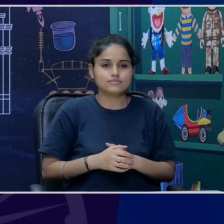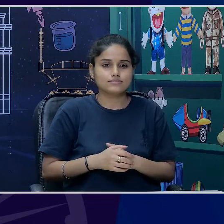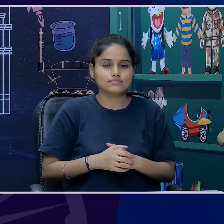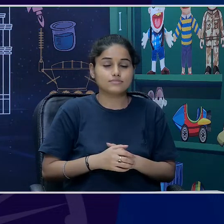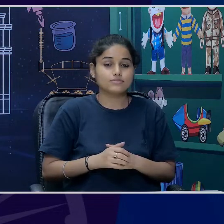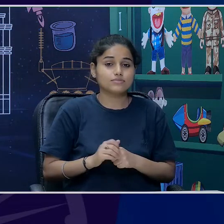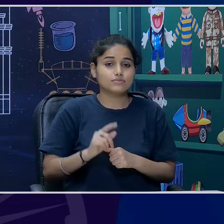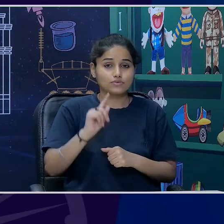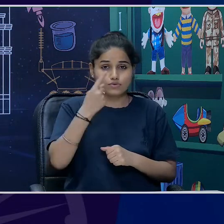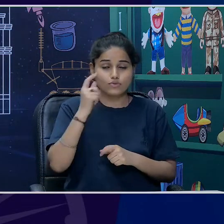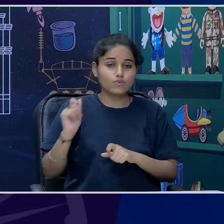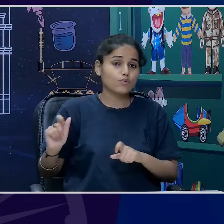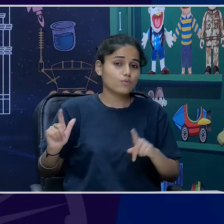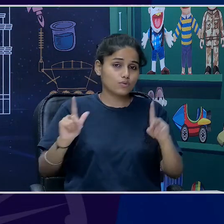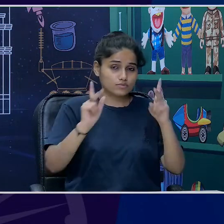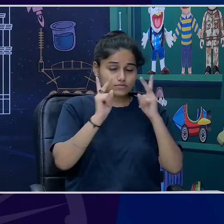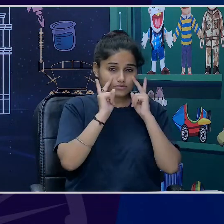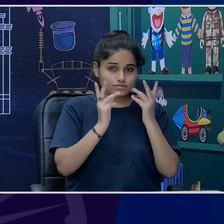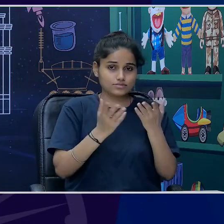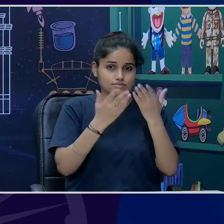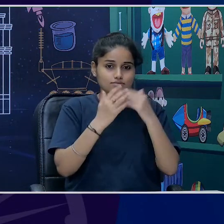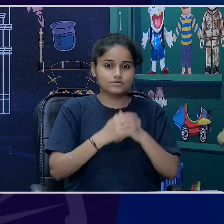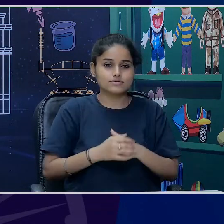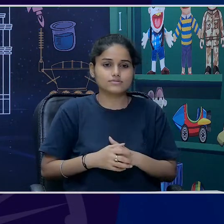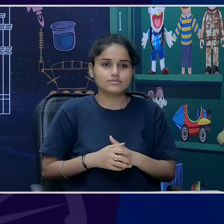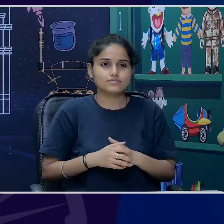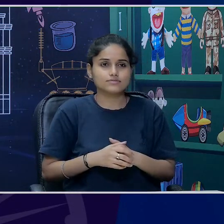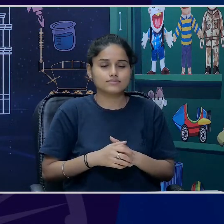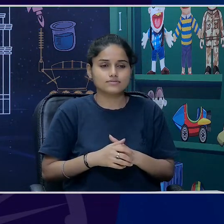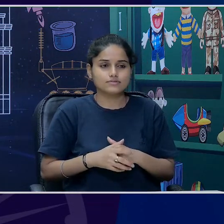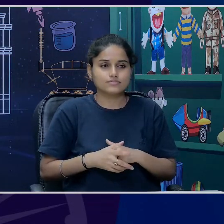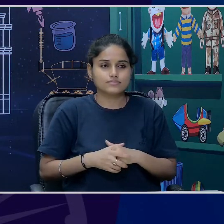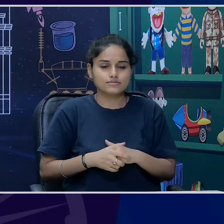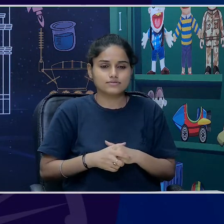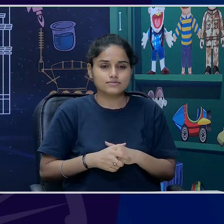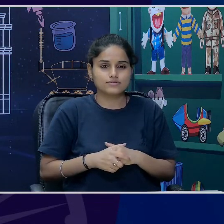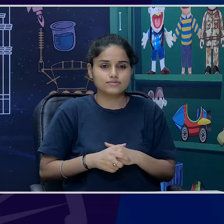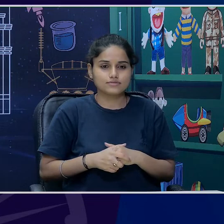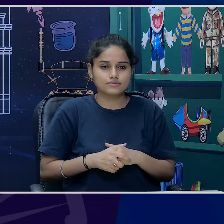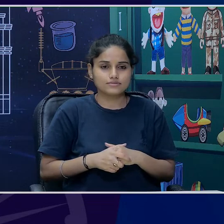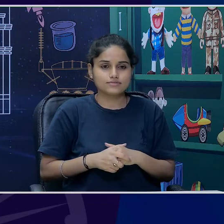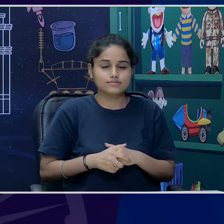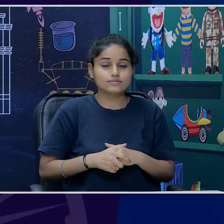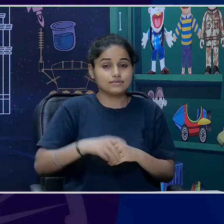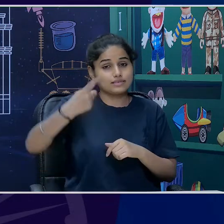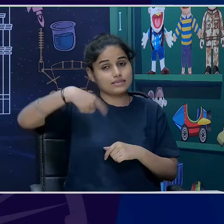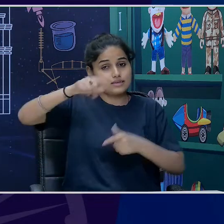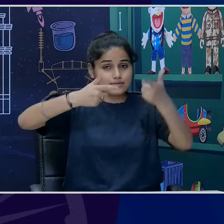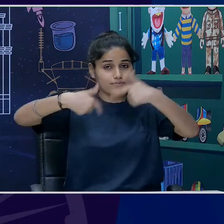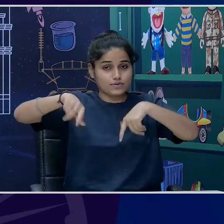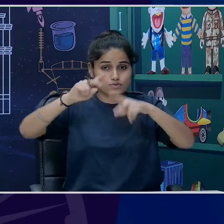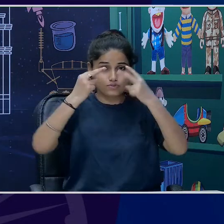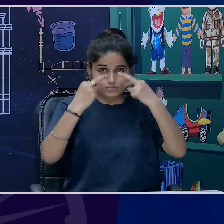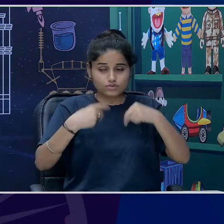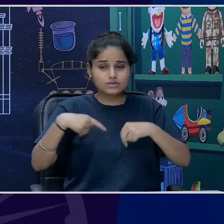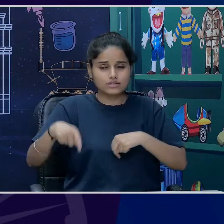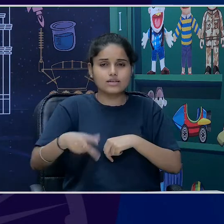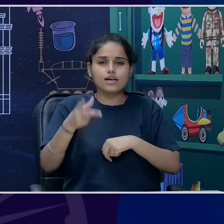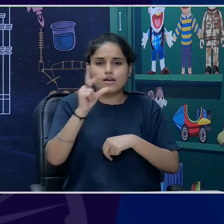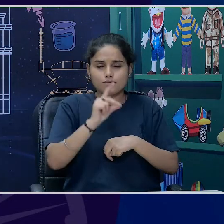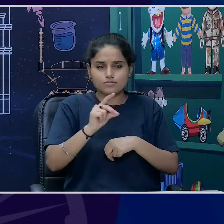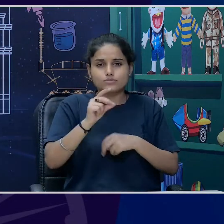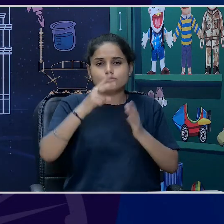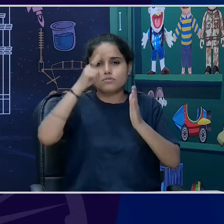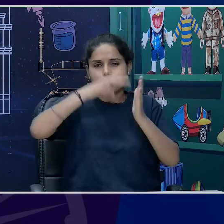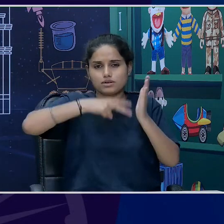first screen of the poem, where we can just read out the poem loudly for all of you, for all the viewers, and we can see the